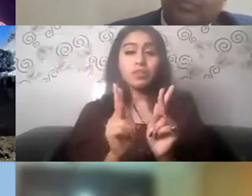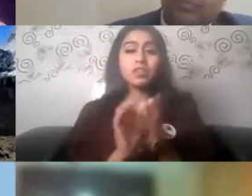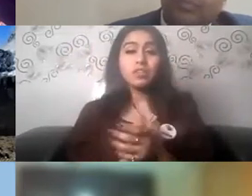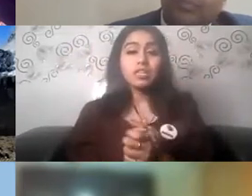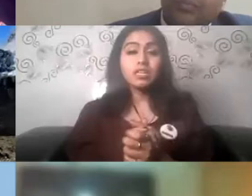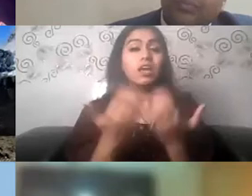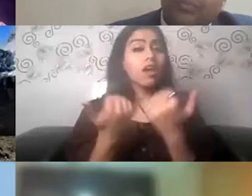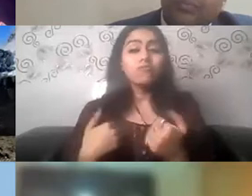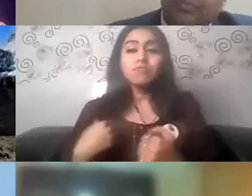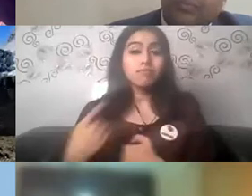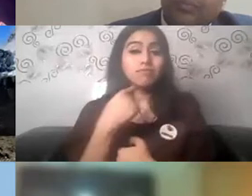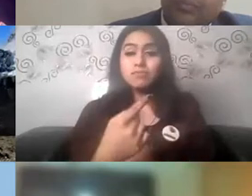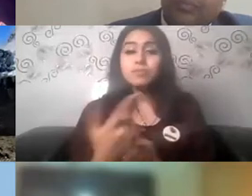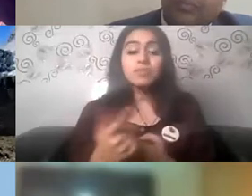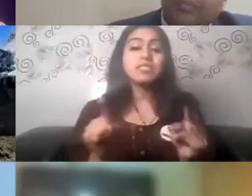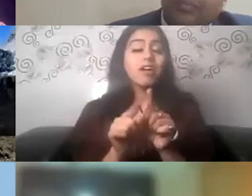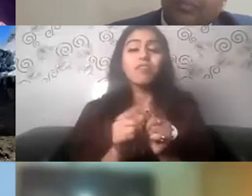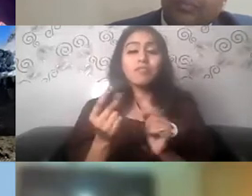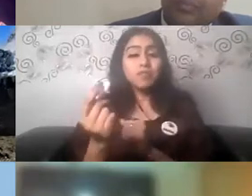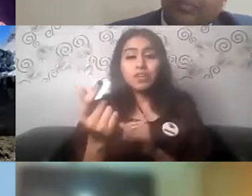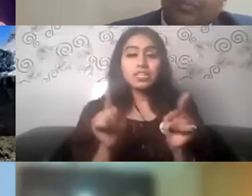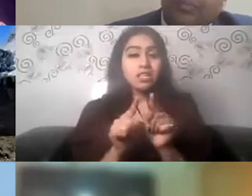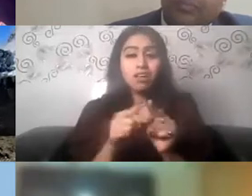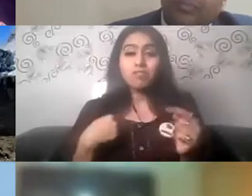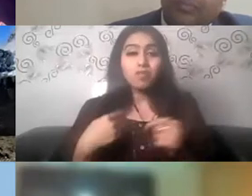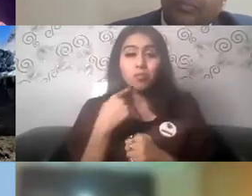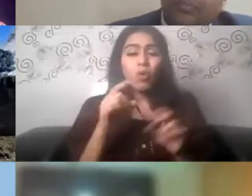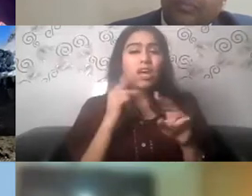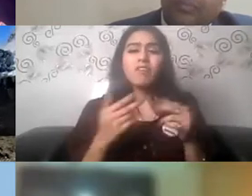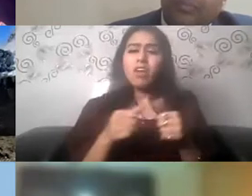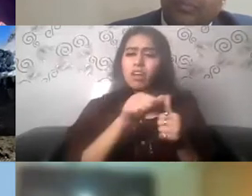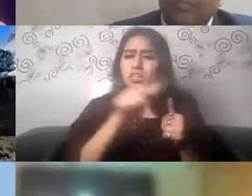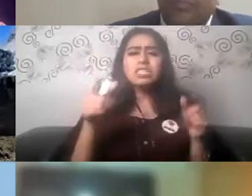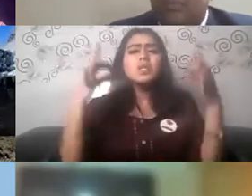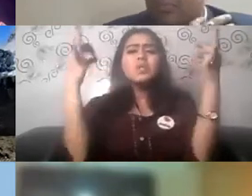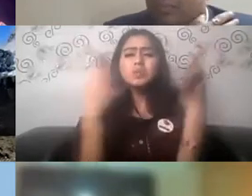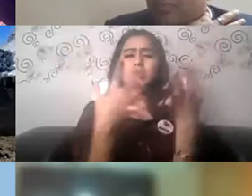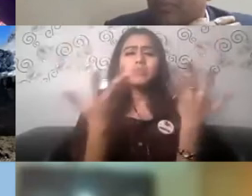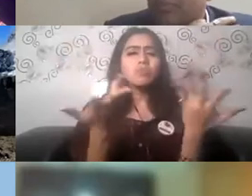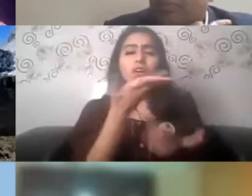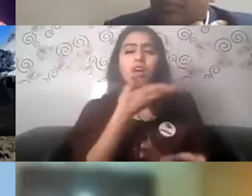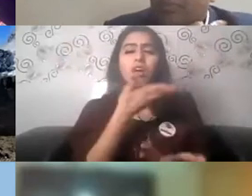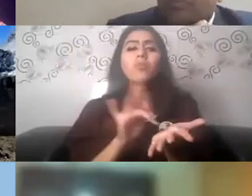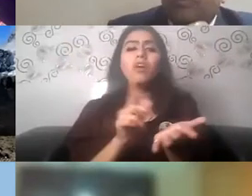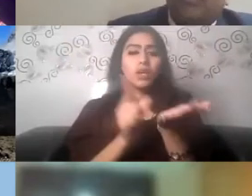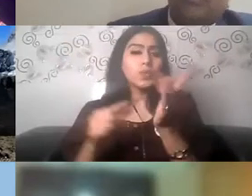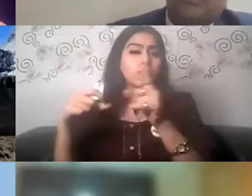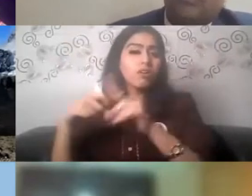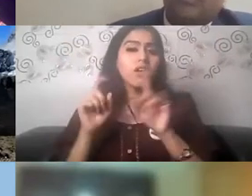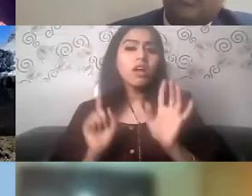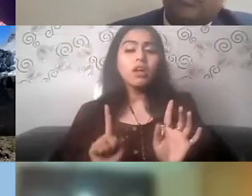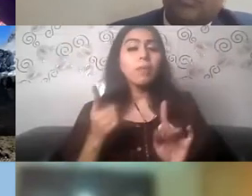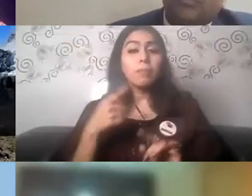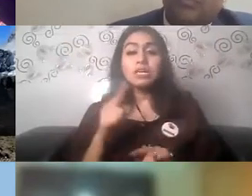to say. That is my journey so far, and we want to. This is just the beginning. We are new here in the UK, and but we are